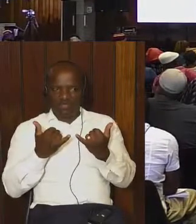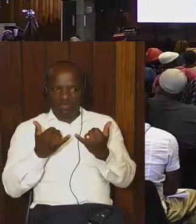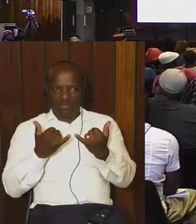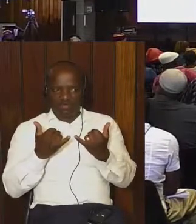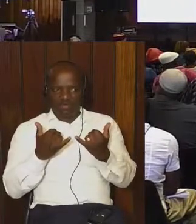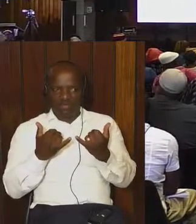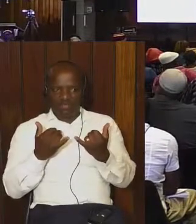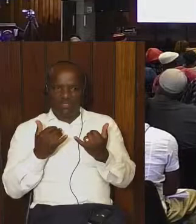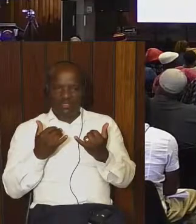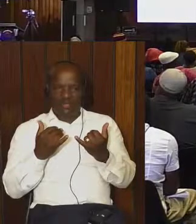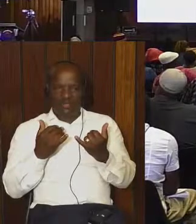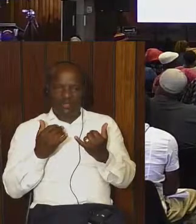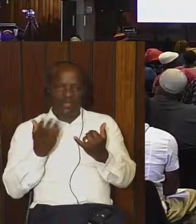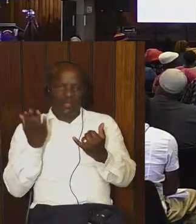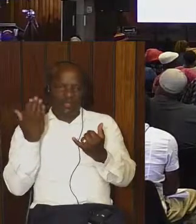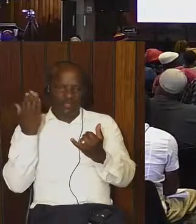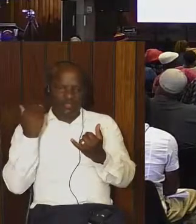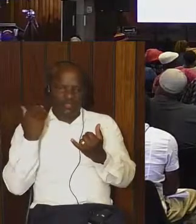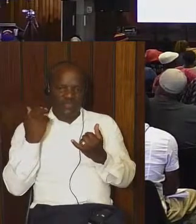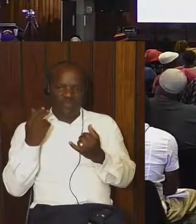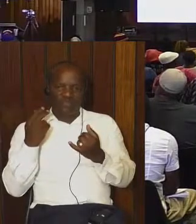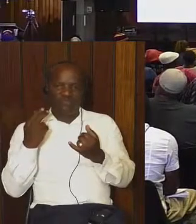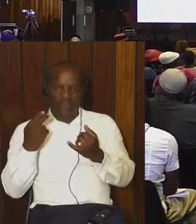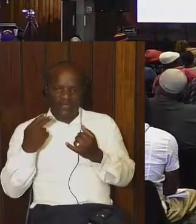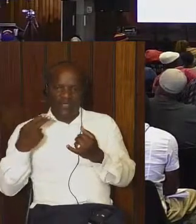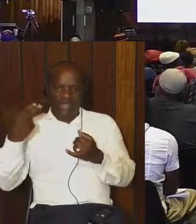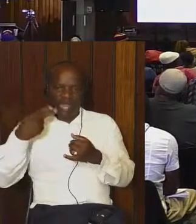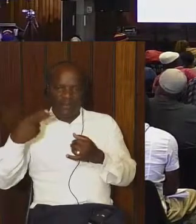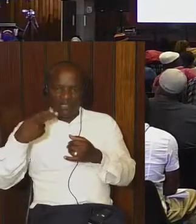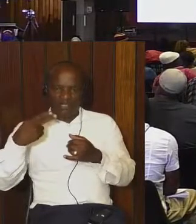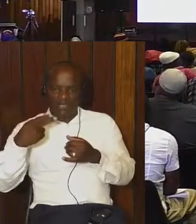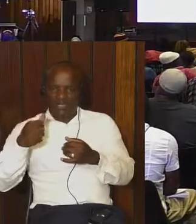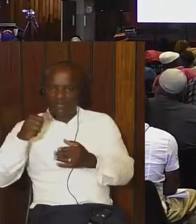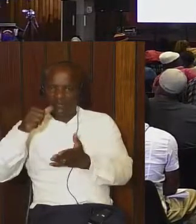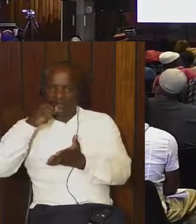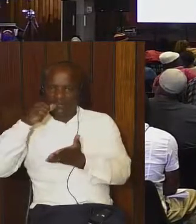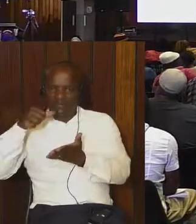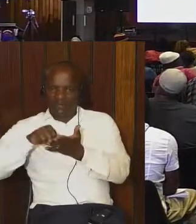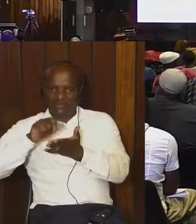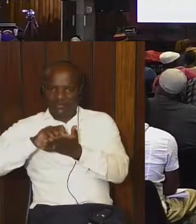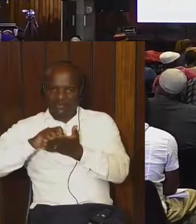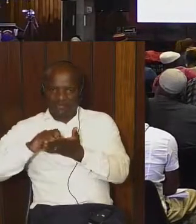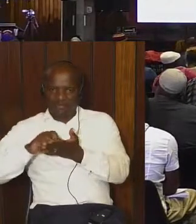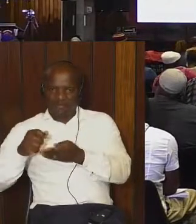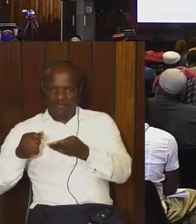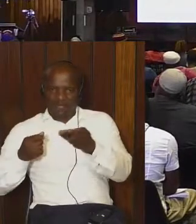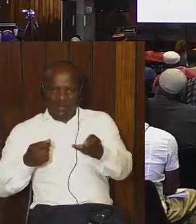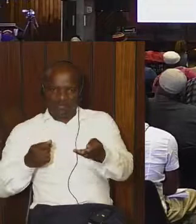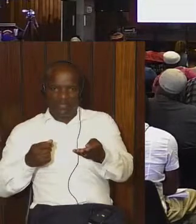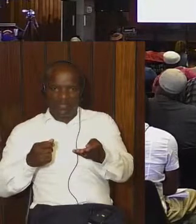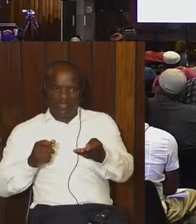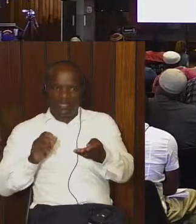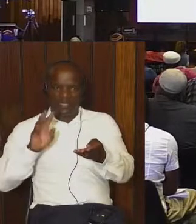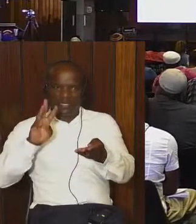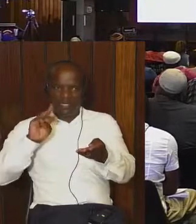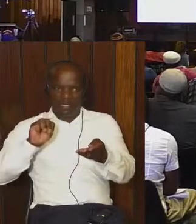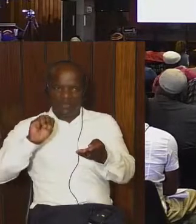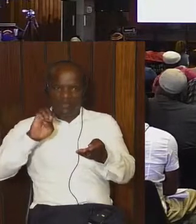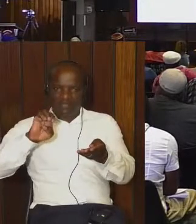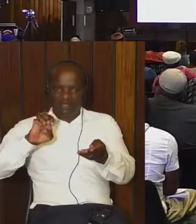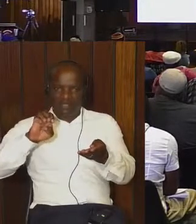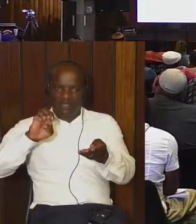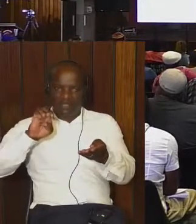at Hamaskral, we gave our petition to MEC, Mama Bole. Till now, there's no